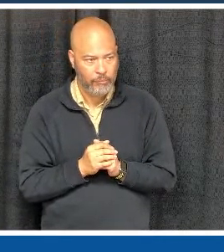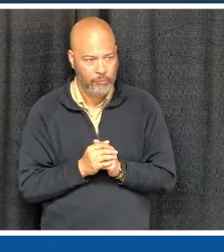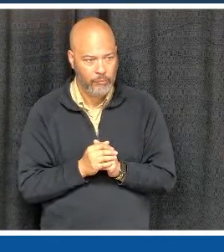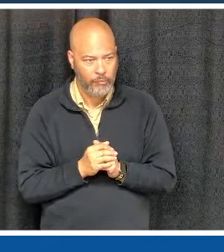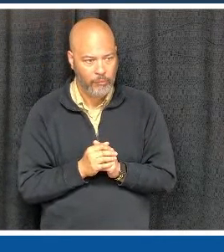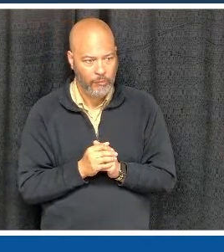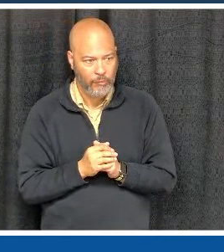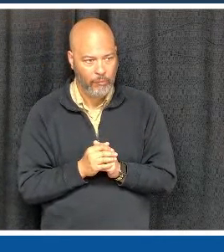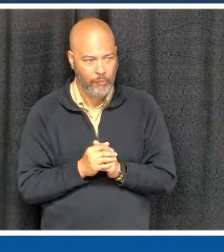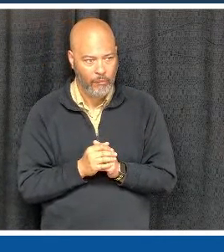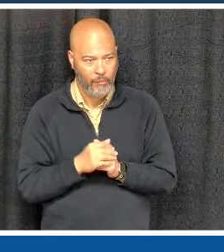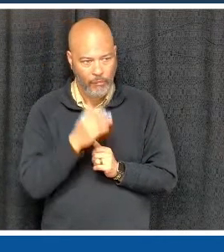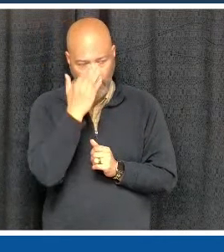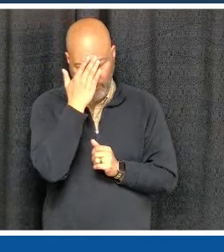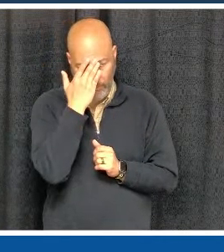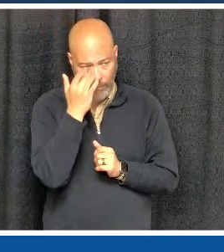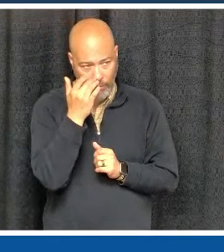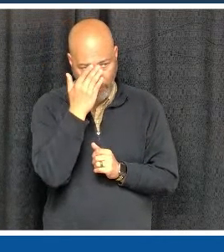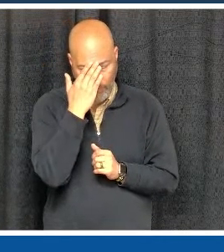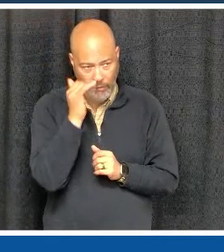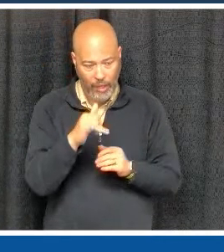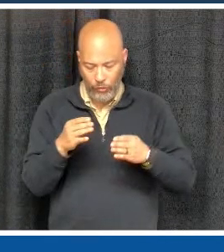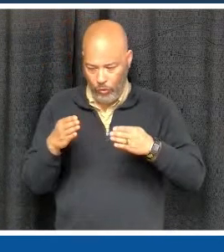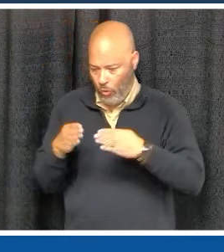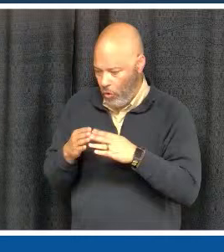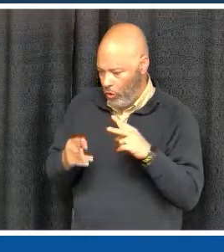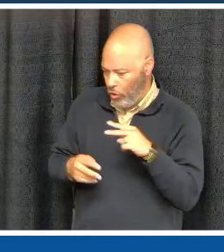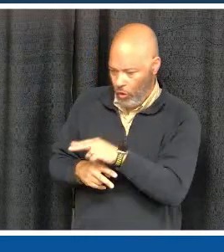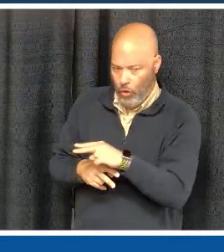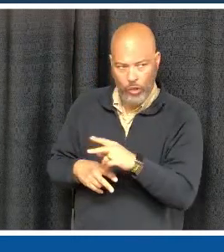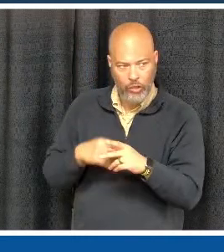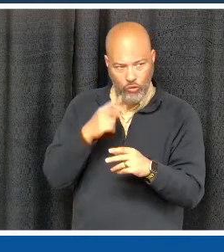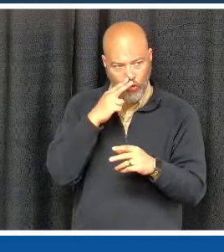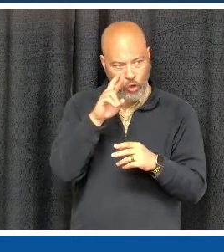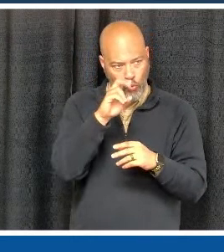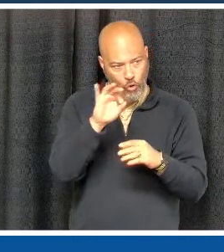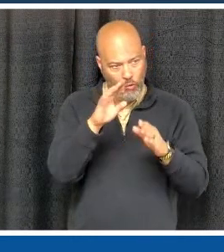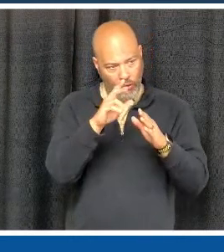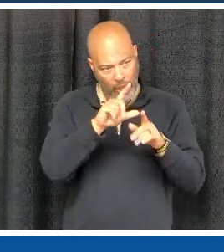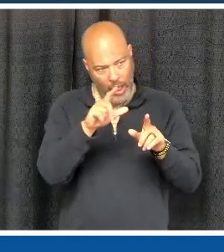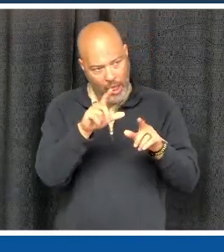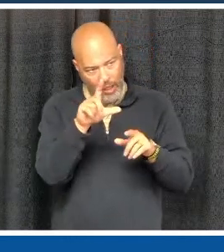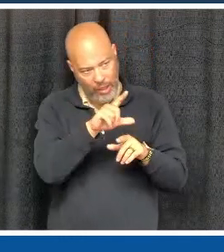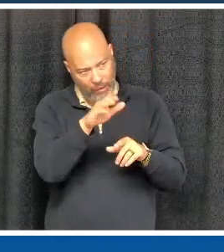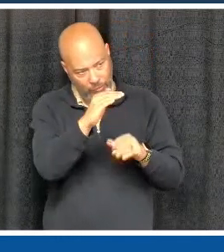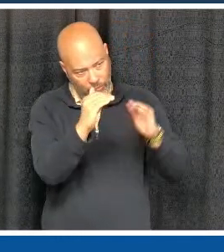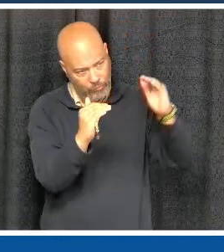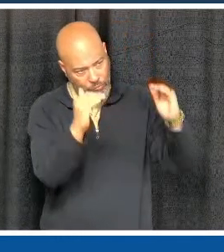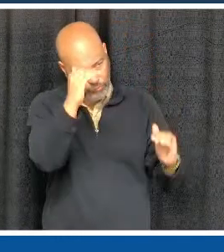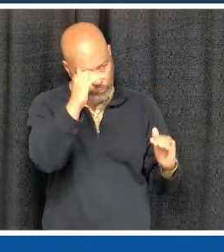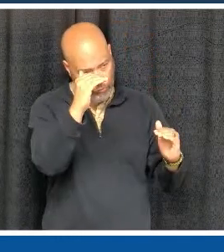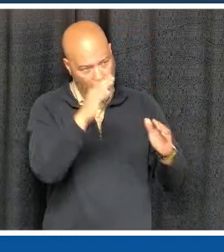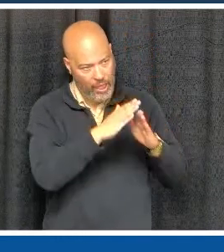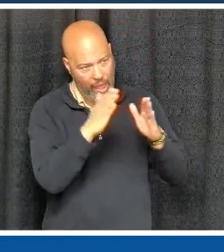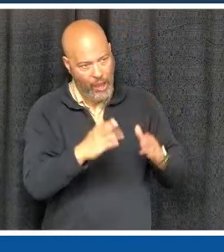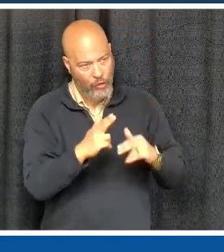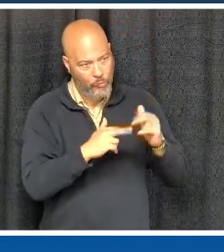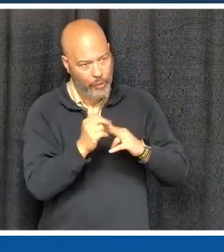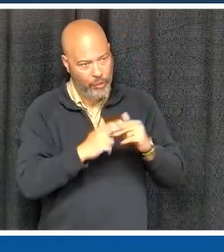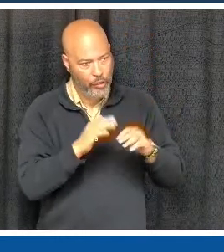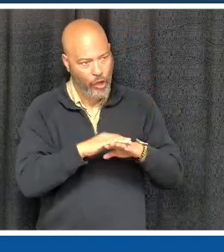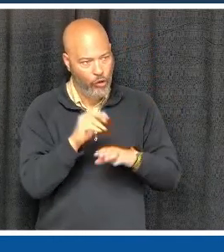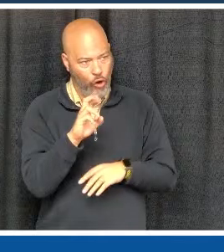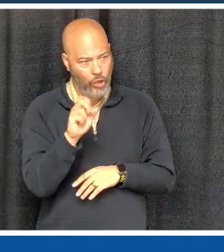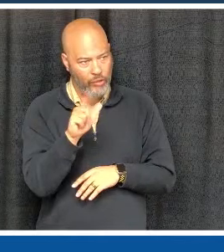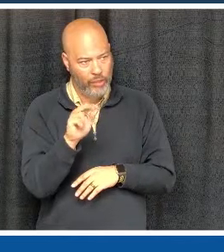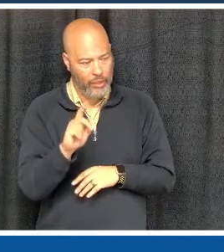And there's from exactly at the corner looking back. It is set quite, you can see the roof line to the left lower than where the current houses are being built on Crossland